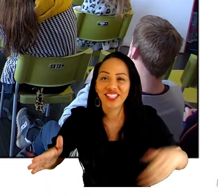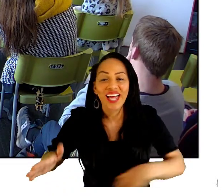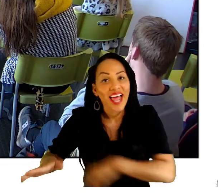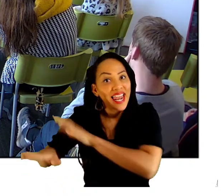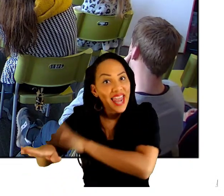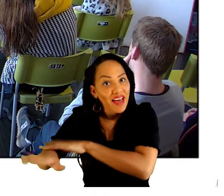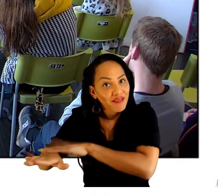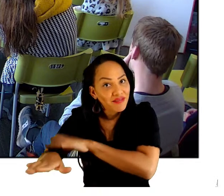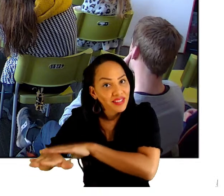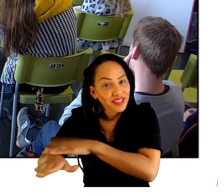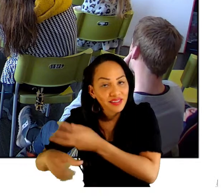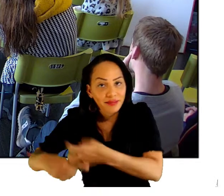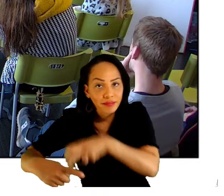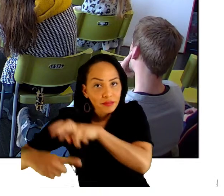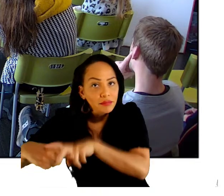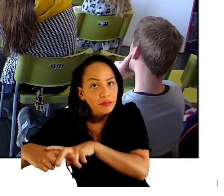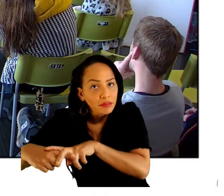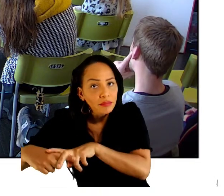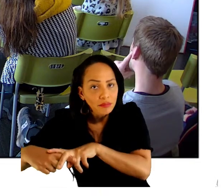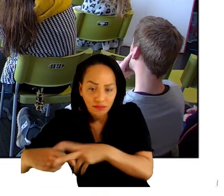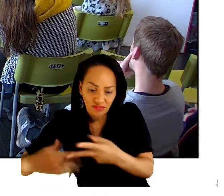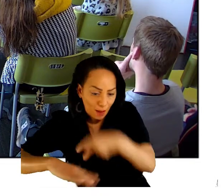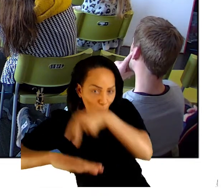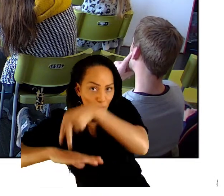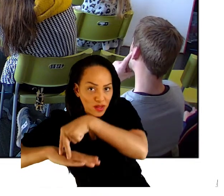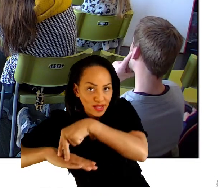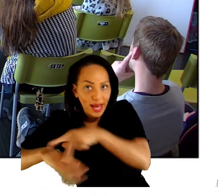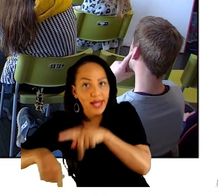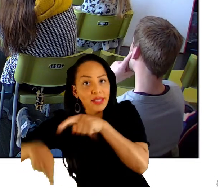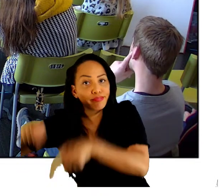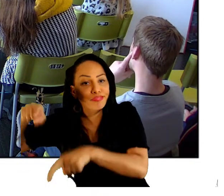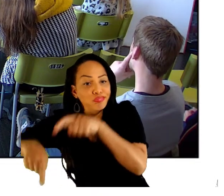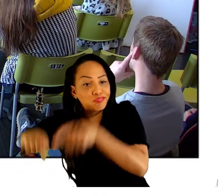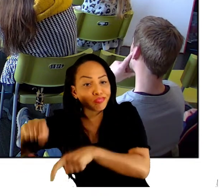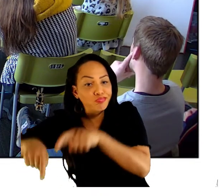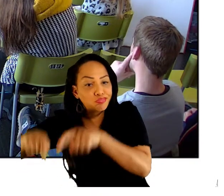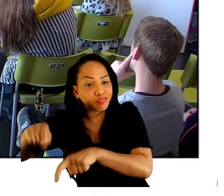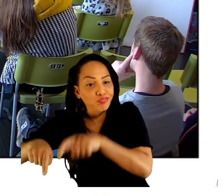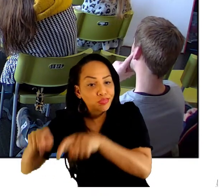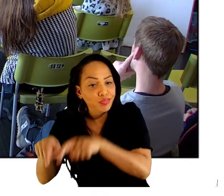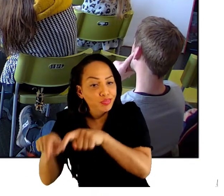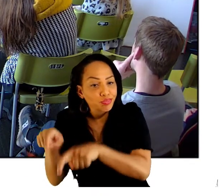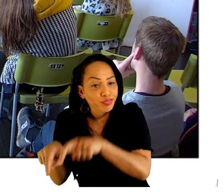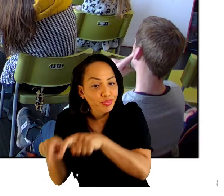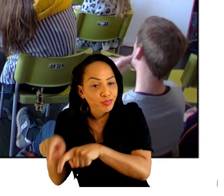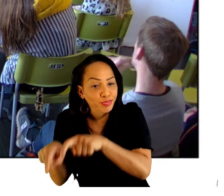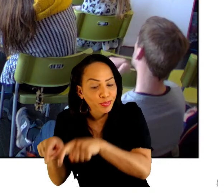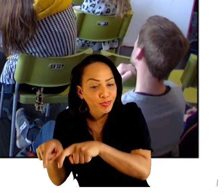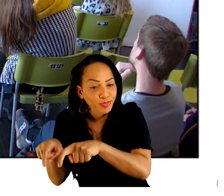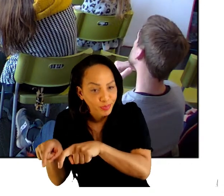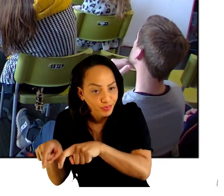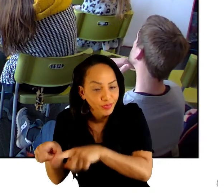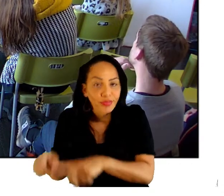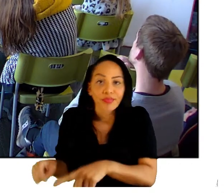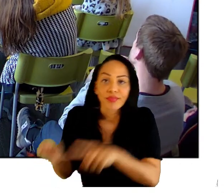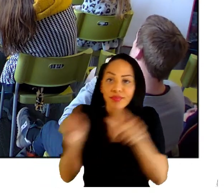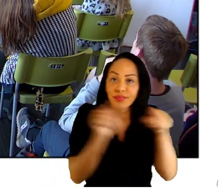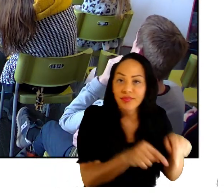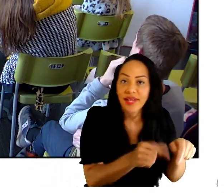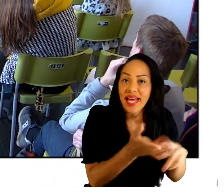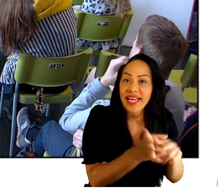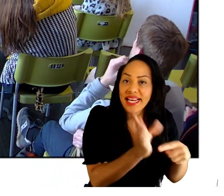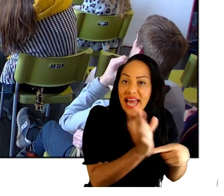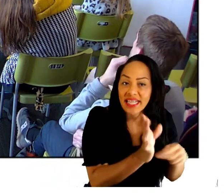stage, but I am on stage. I'm pressing the buttons. Natalie and I have scenes where we're together on the stage itself. We have a